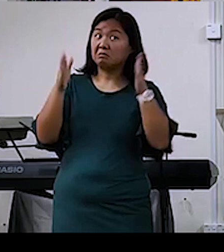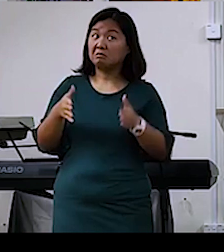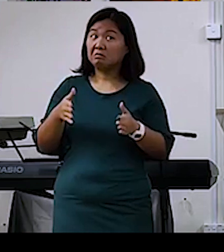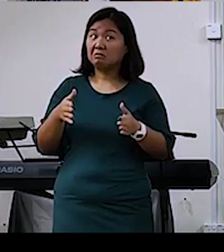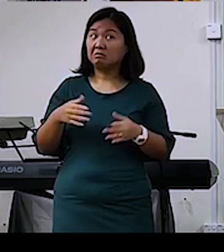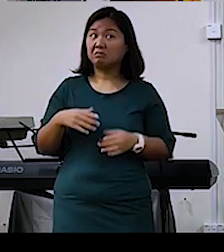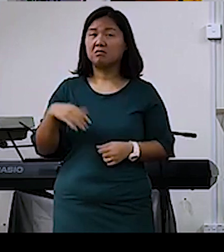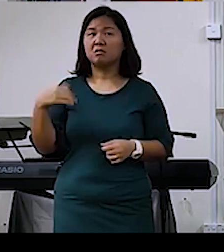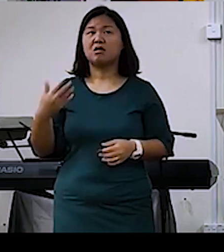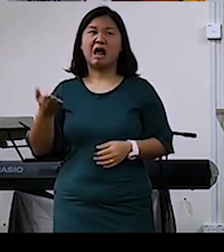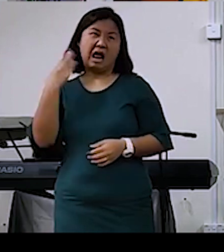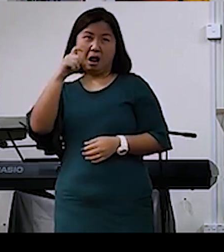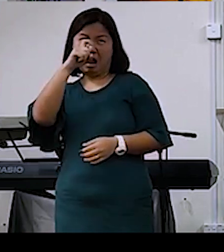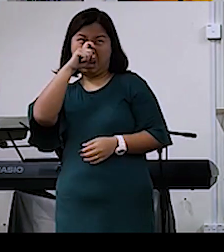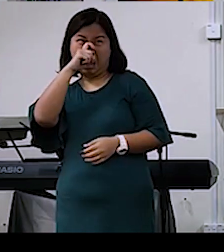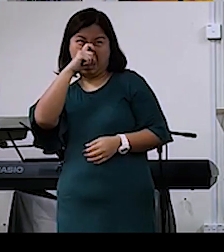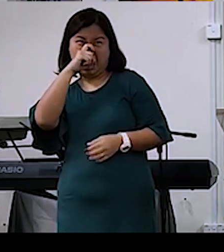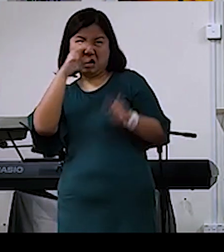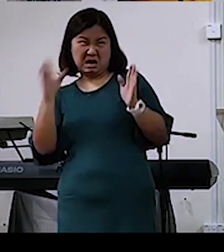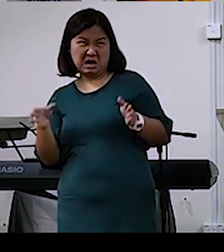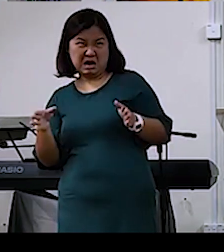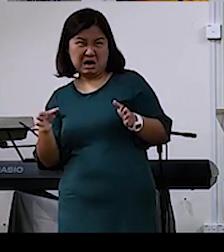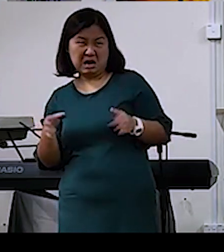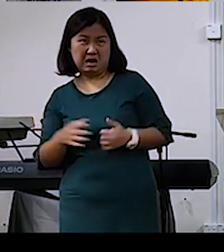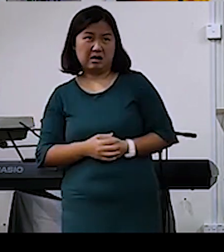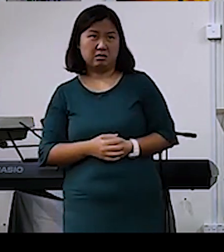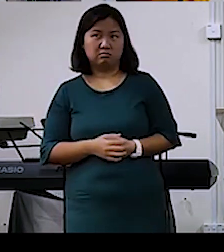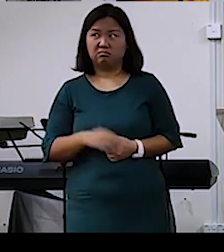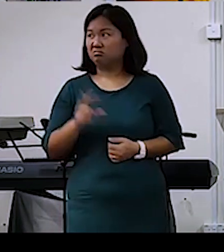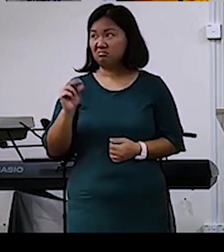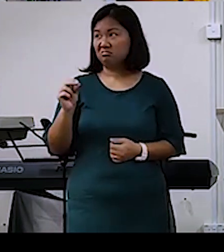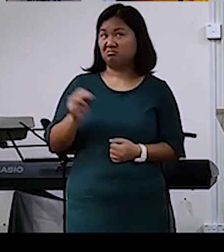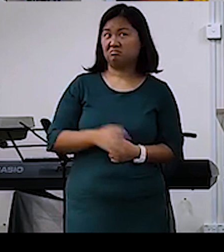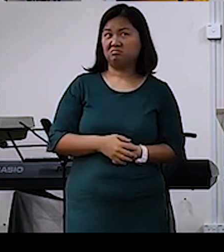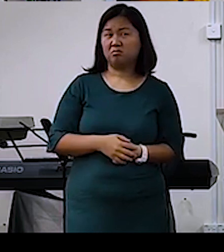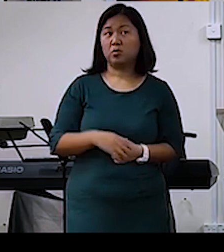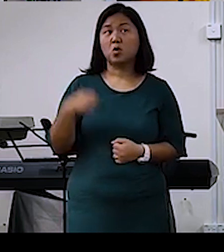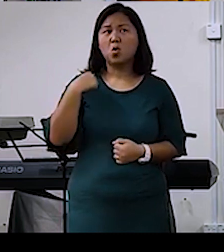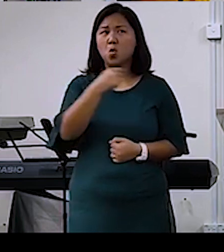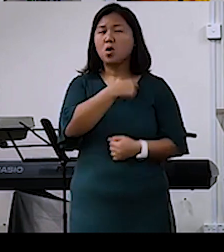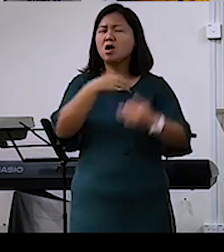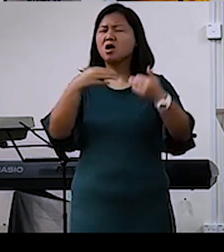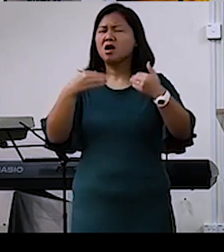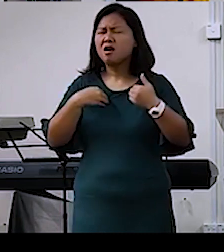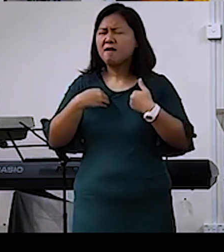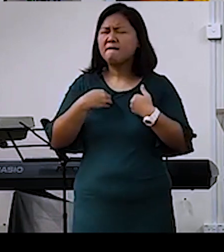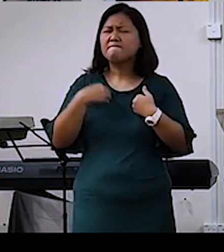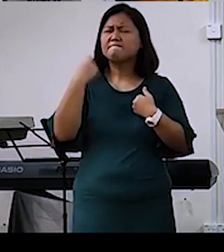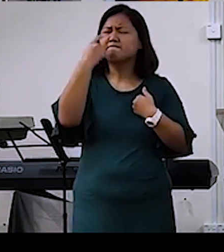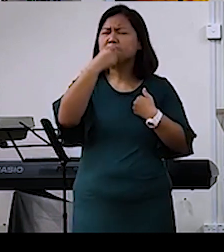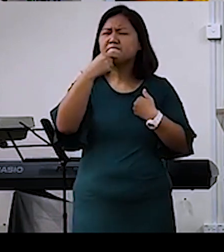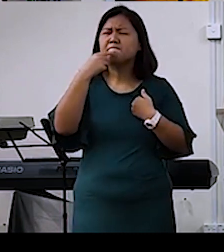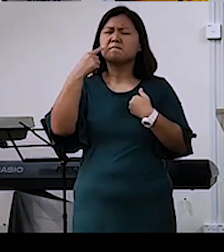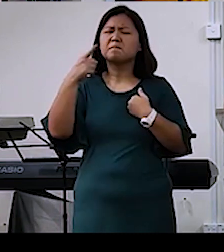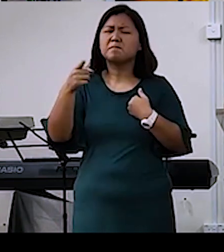I used to be proud. I'm not proud. No, I sense a lot of pride in what you just told me, bro. So we got to renounce. Renouncing is